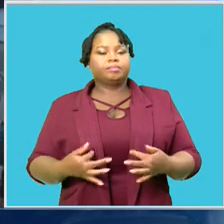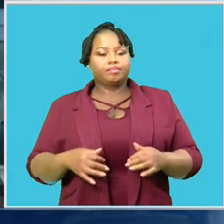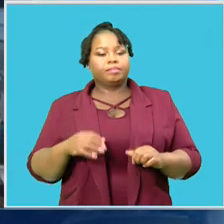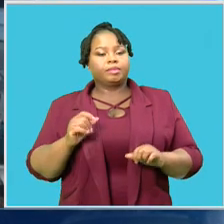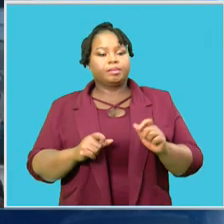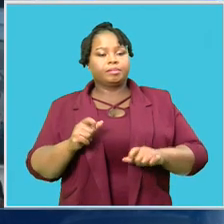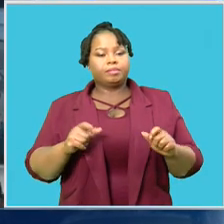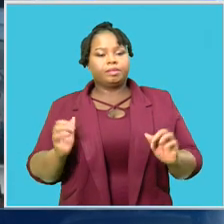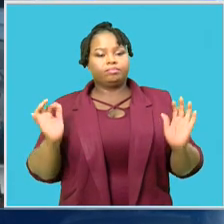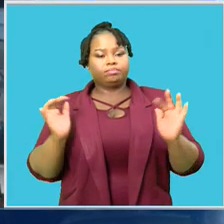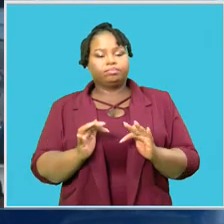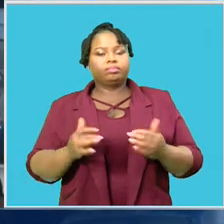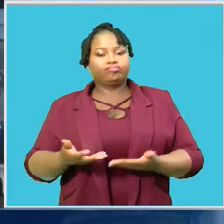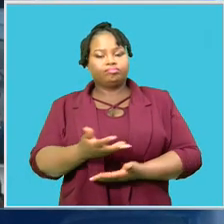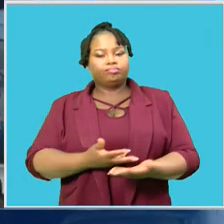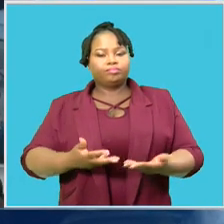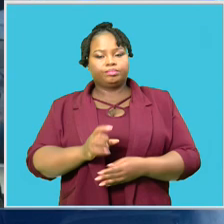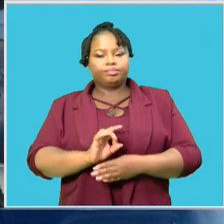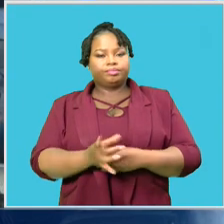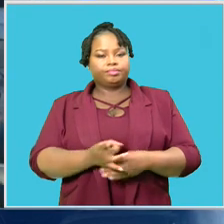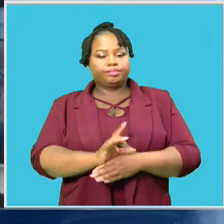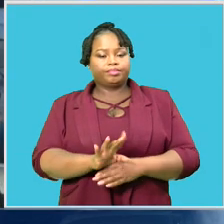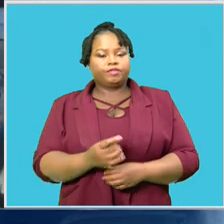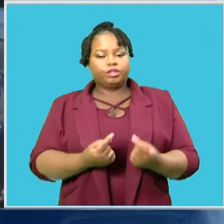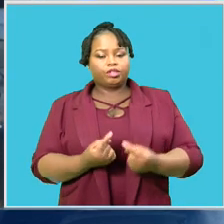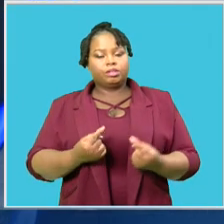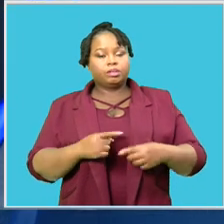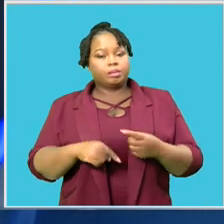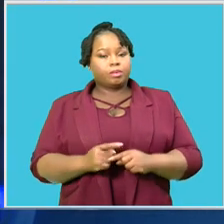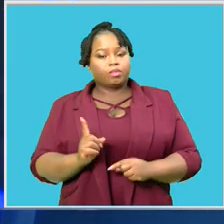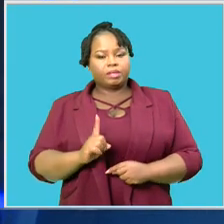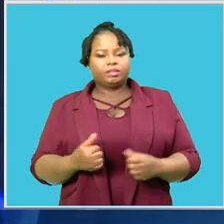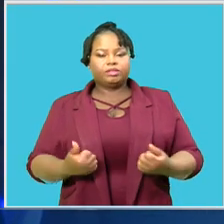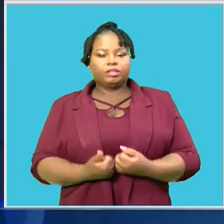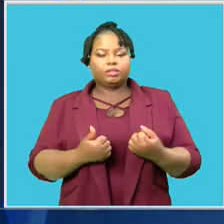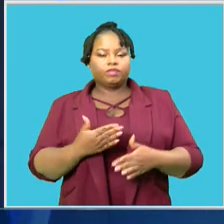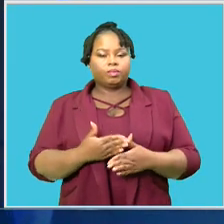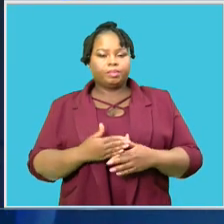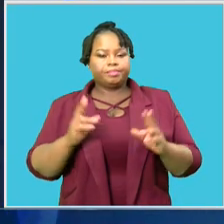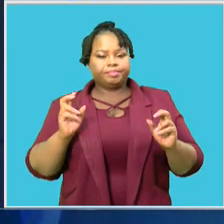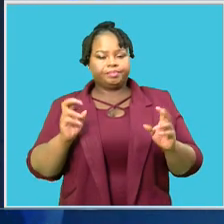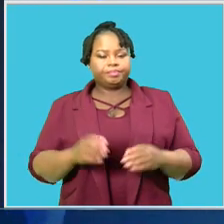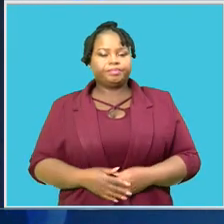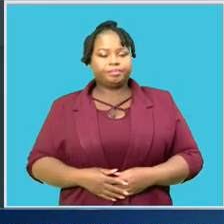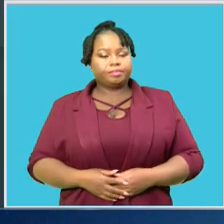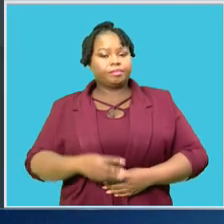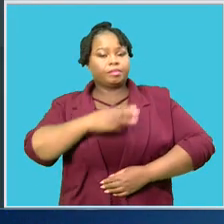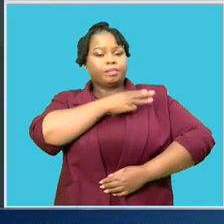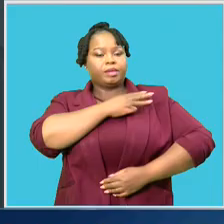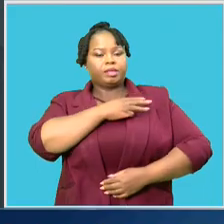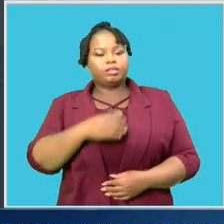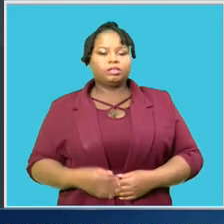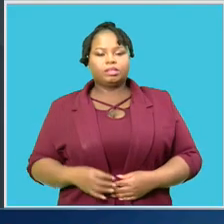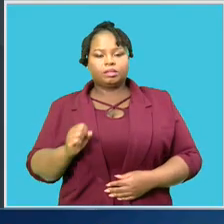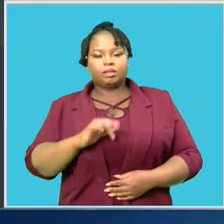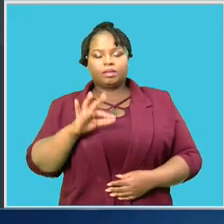kubo mhanyu maghali yungtule uwa matubo msebe enzi wye jamei nja akuma